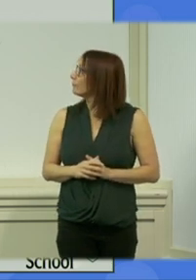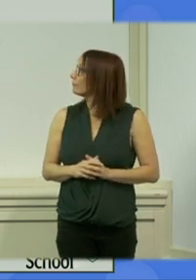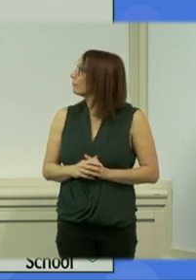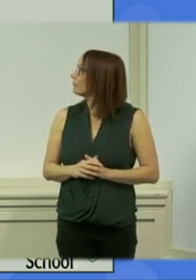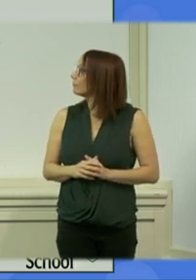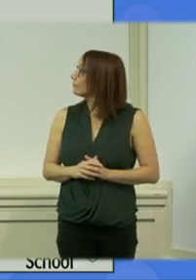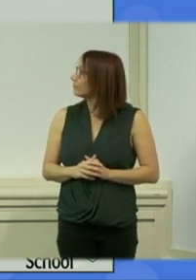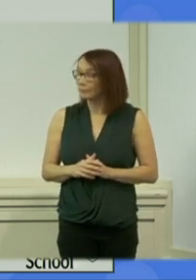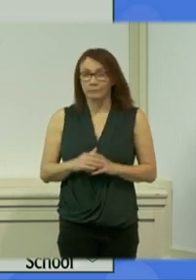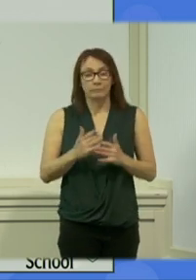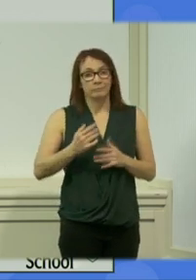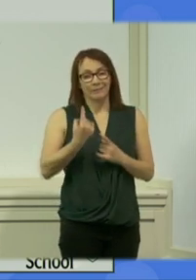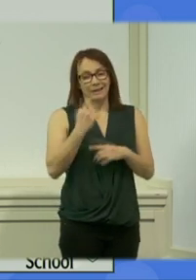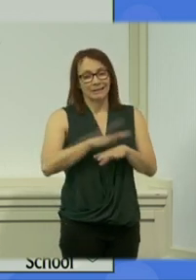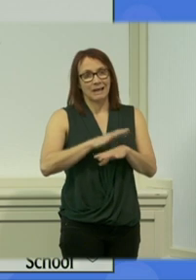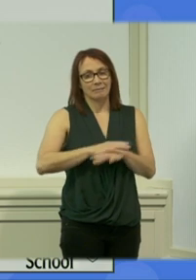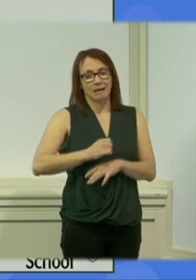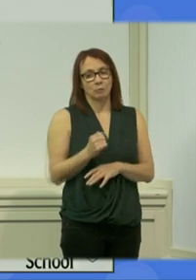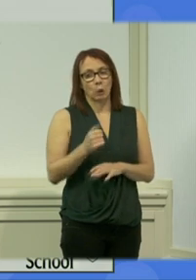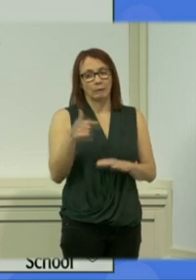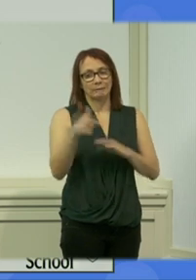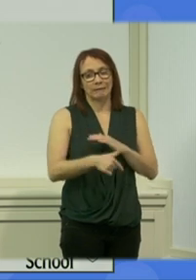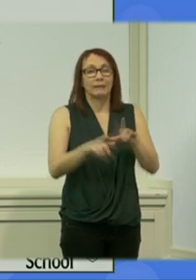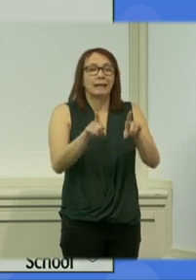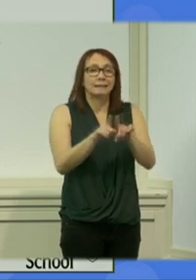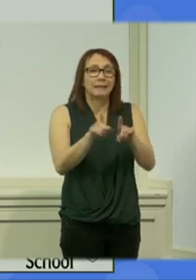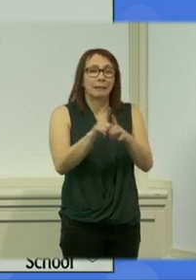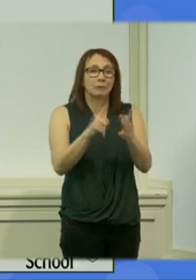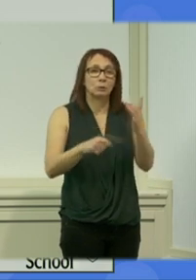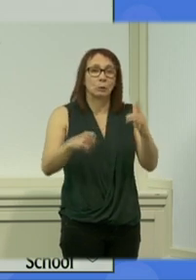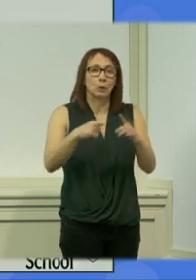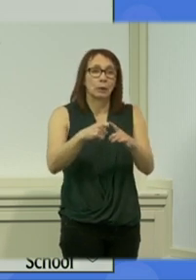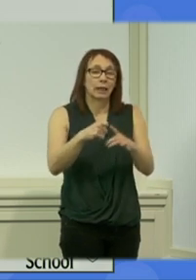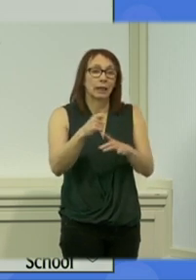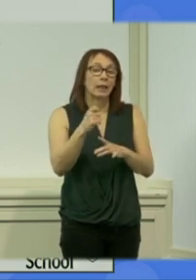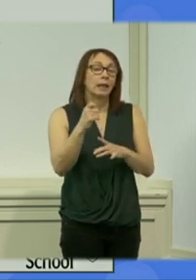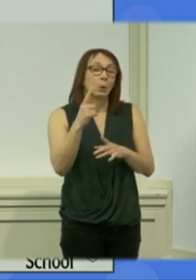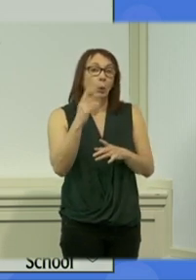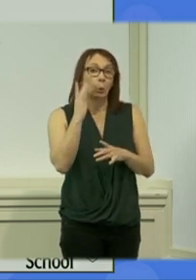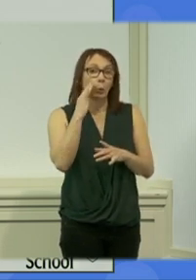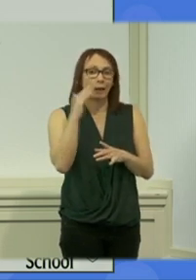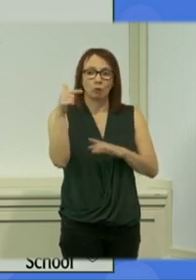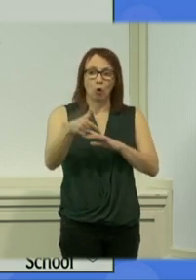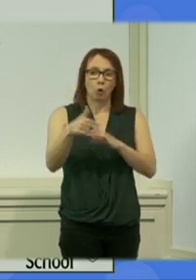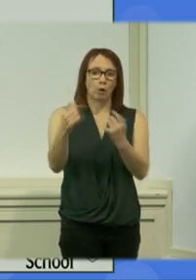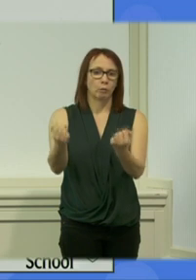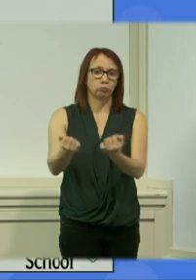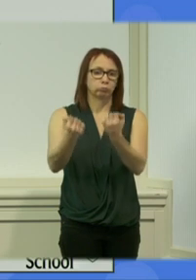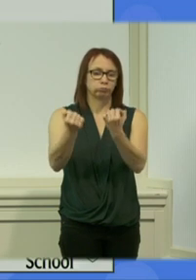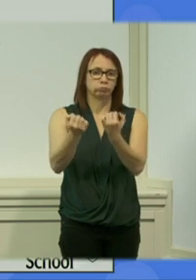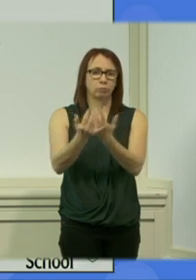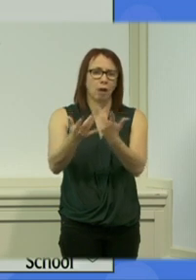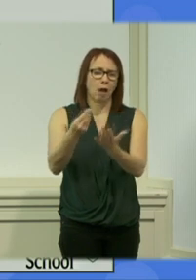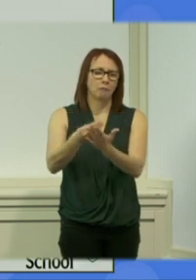Scotland's deficit was about the same as the UK's while oil revenues were strong. Scotland was